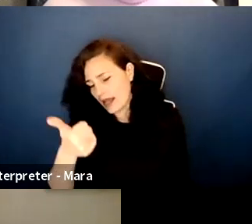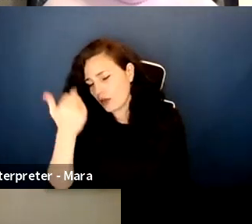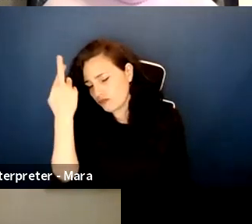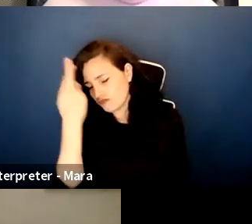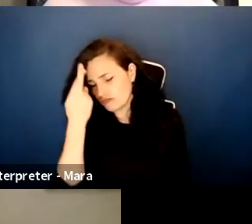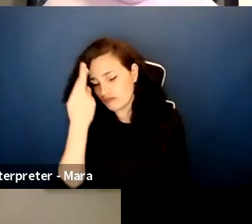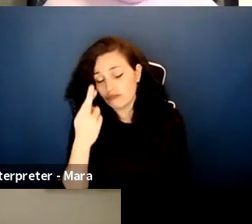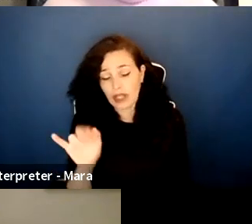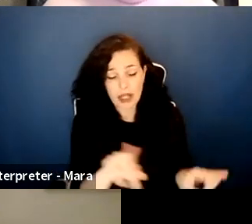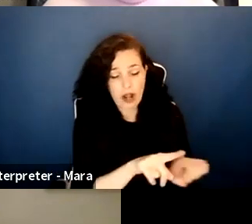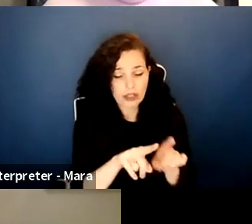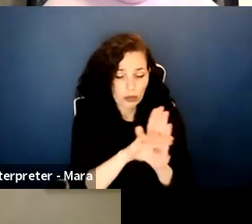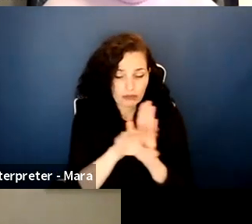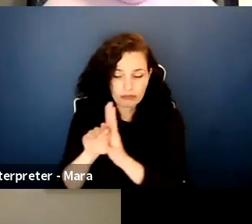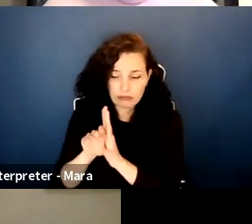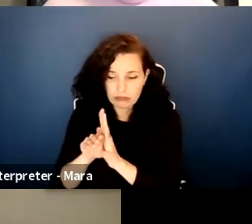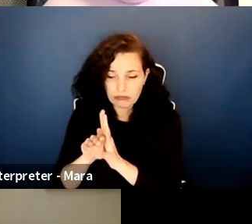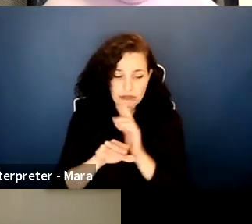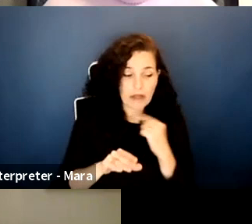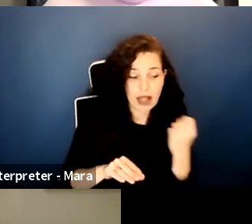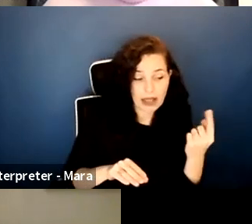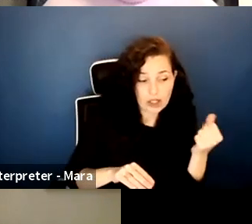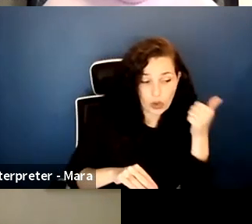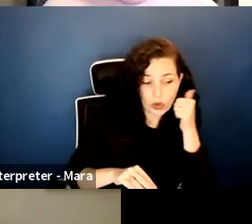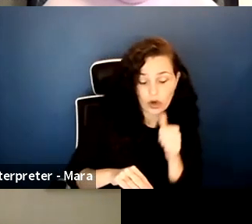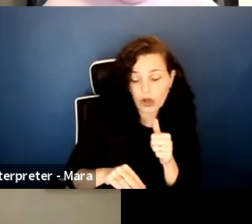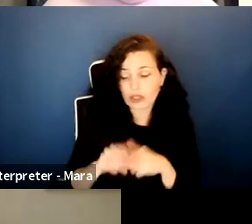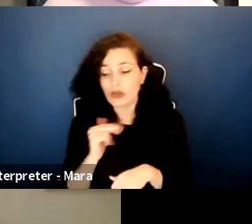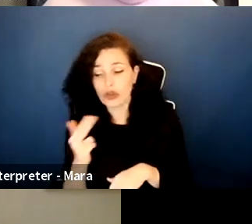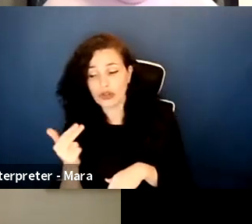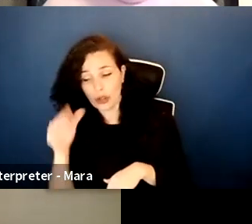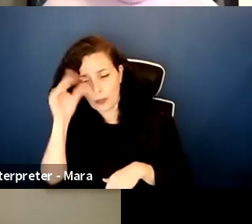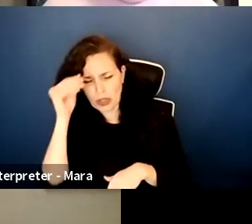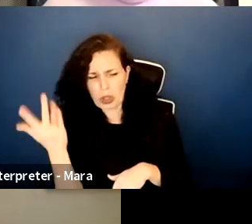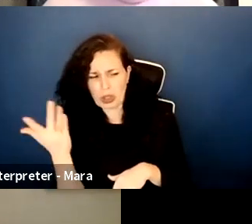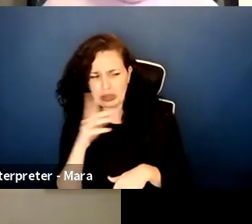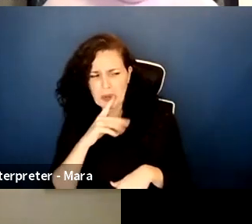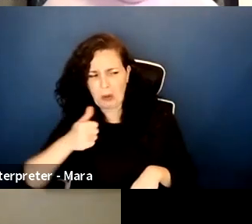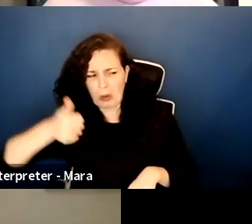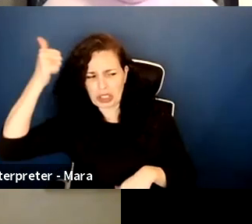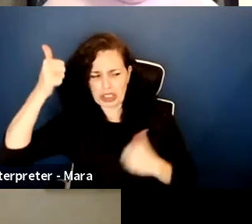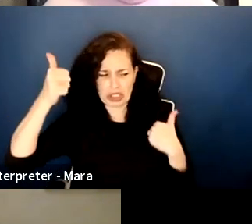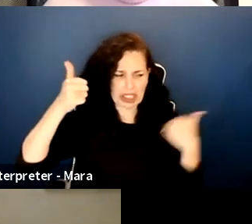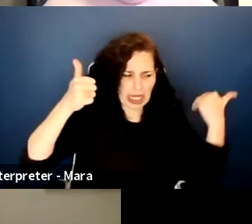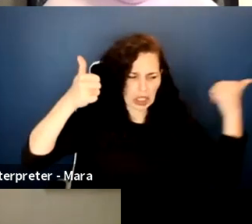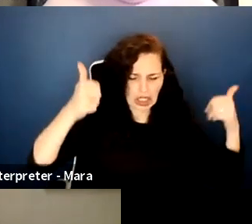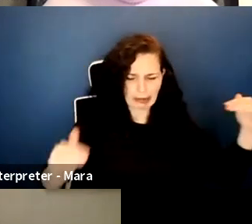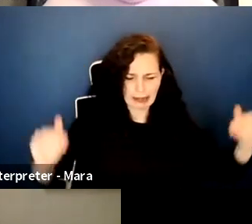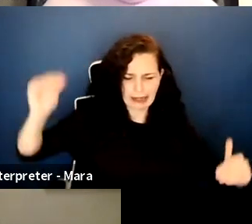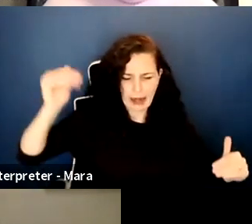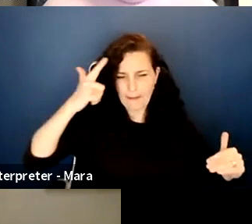side, we talk about 13-year-old boys and 11-year-old girls a lot. Like, let's hold off or let's go older to play younger because the change has